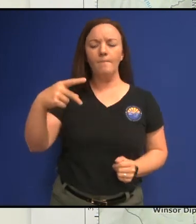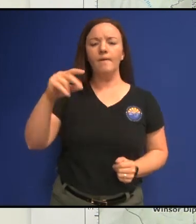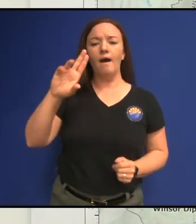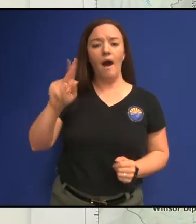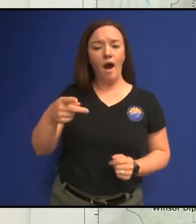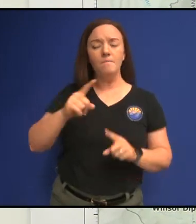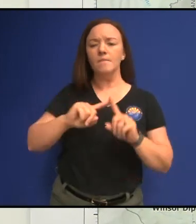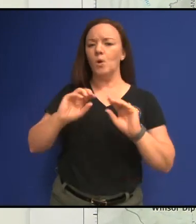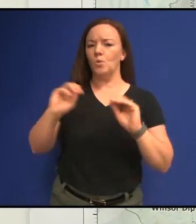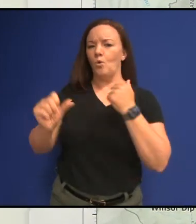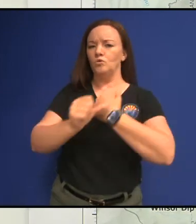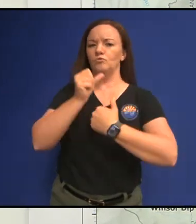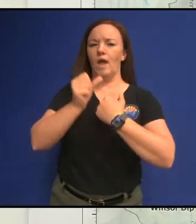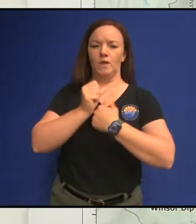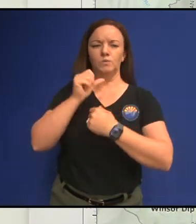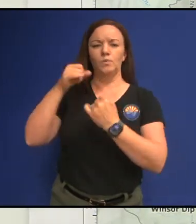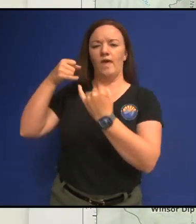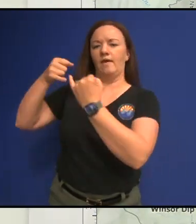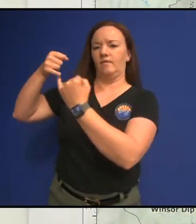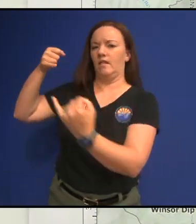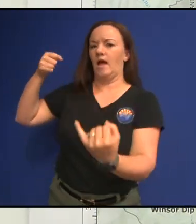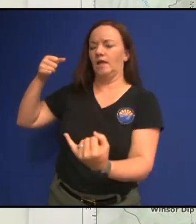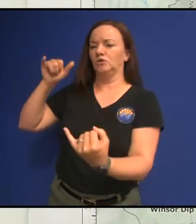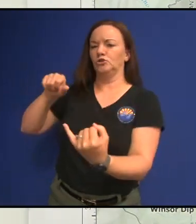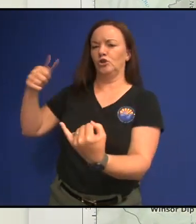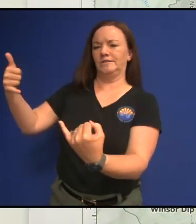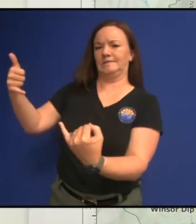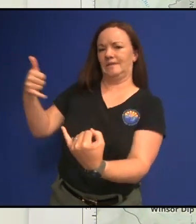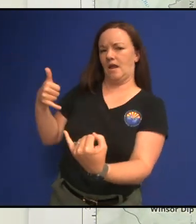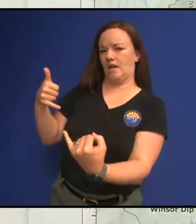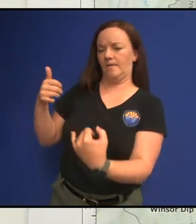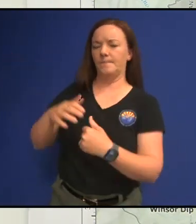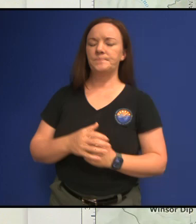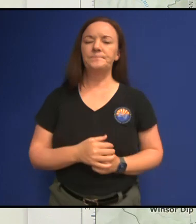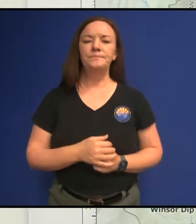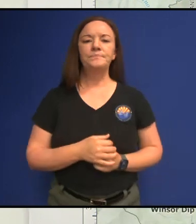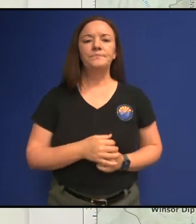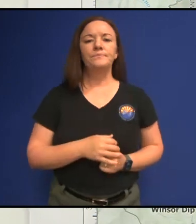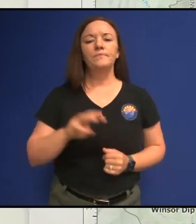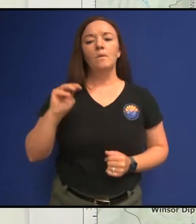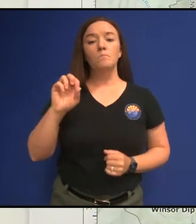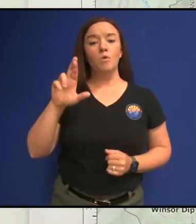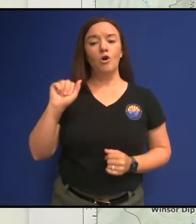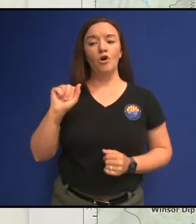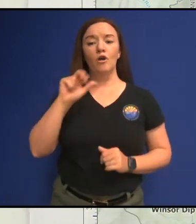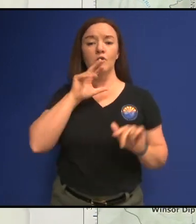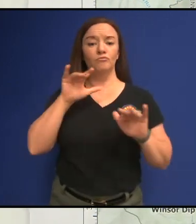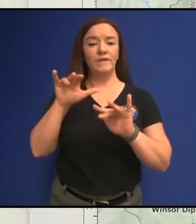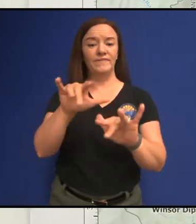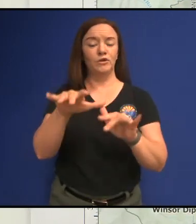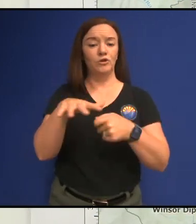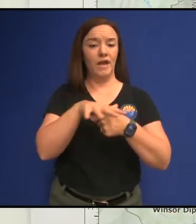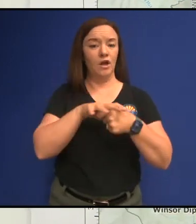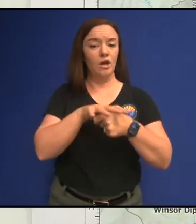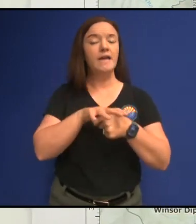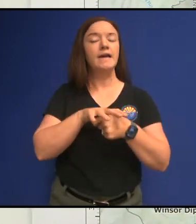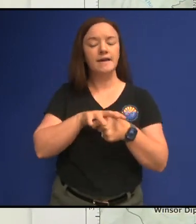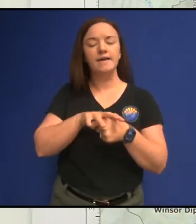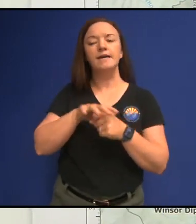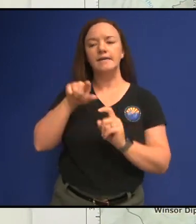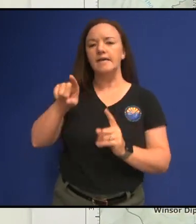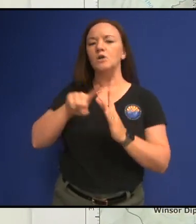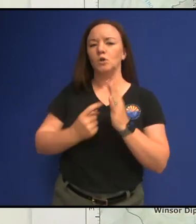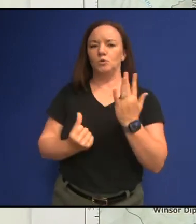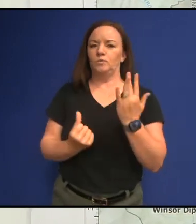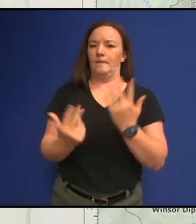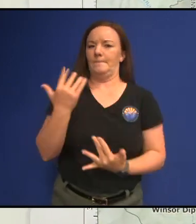As we move out into the country, more by the Mora River, that is actually has been picking